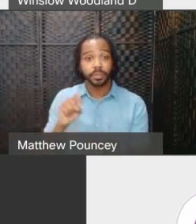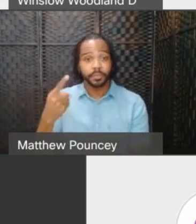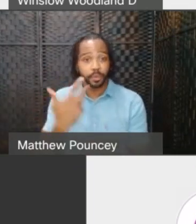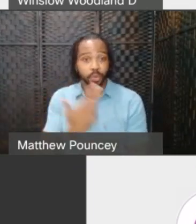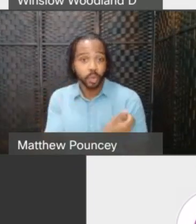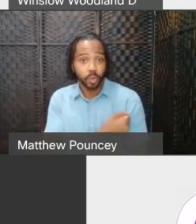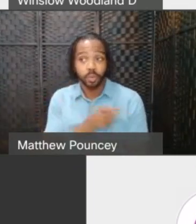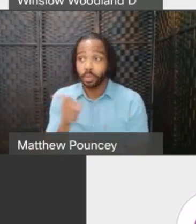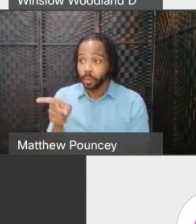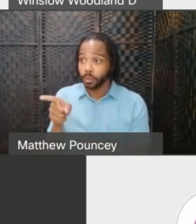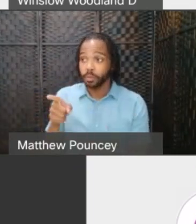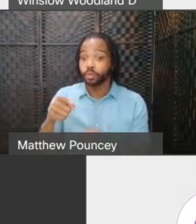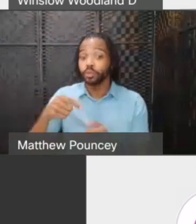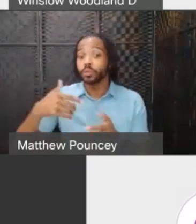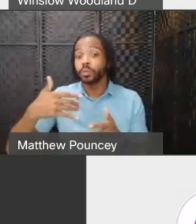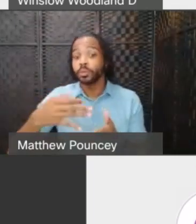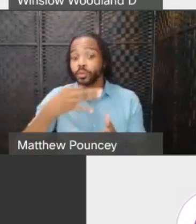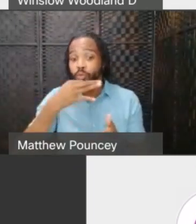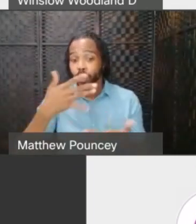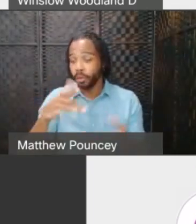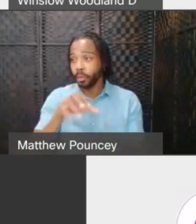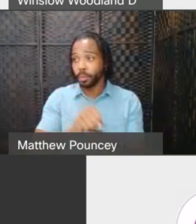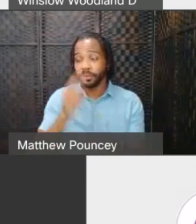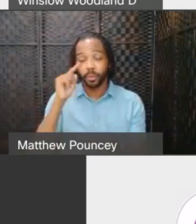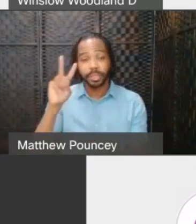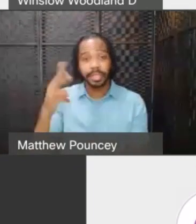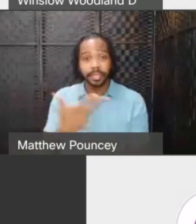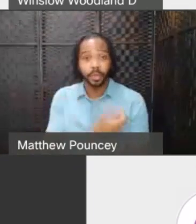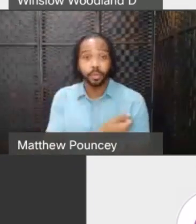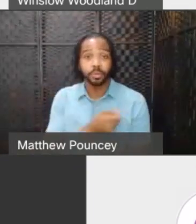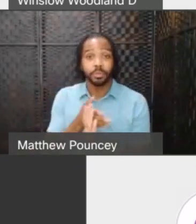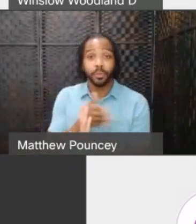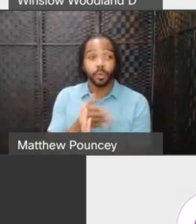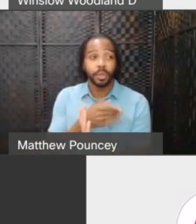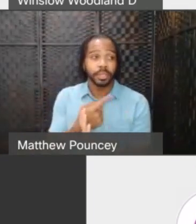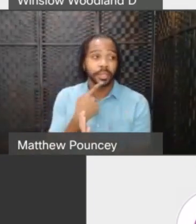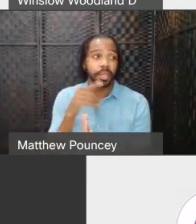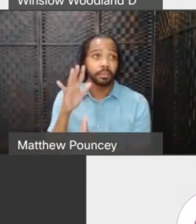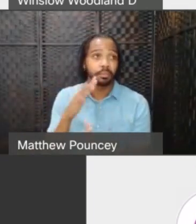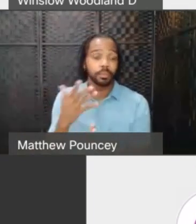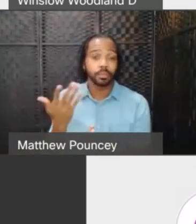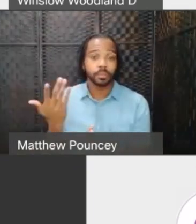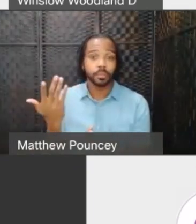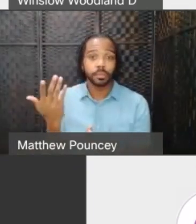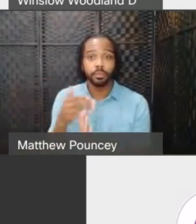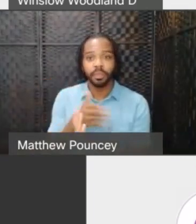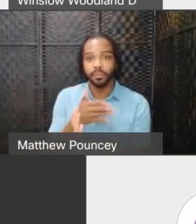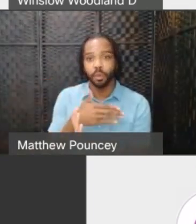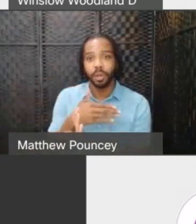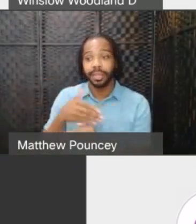to receive their second dose by, let's say, the end